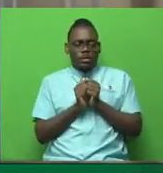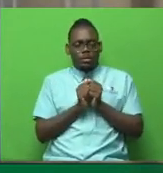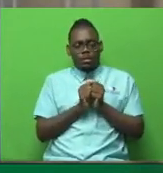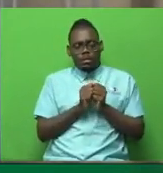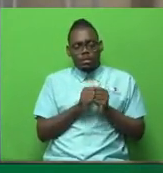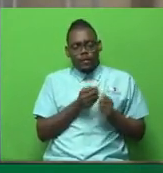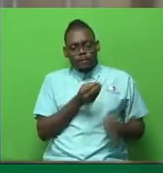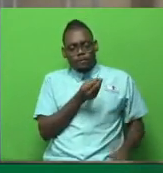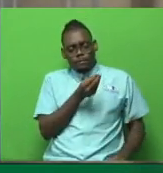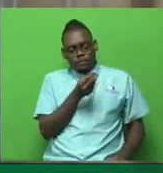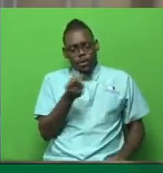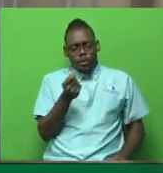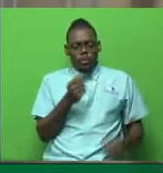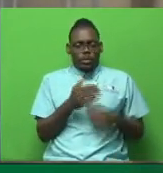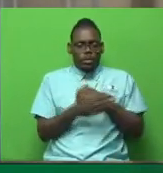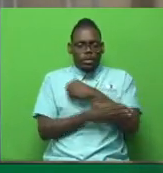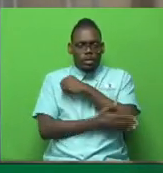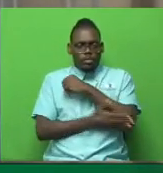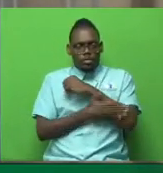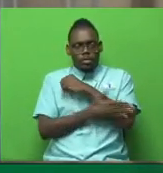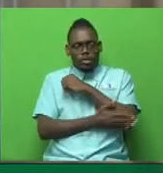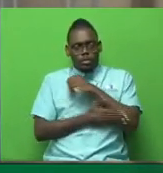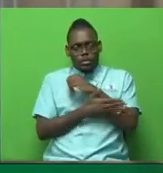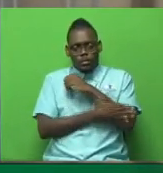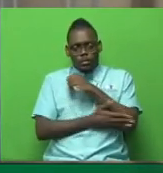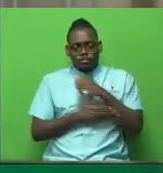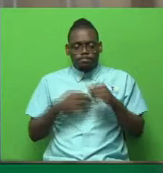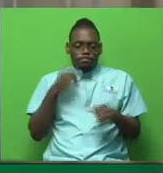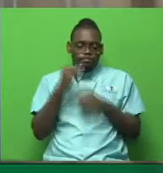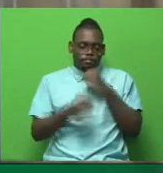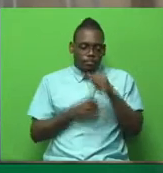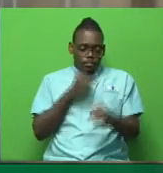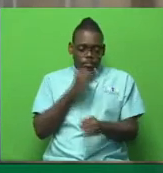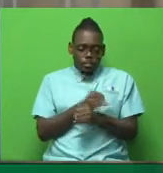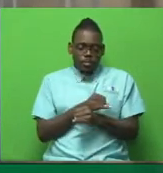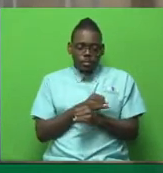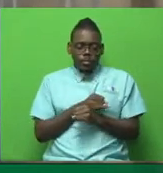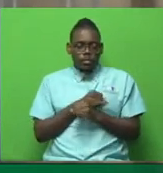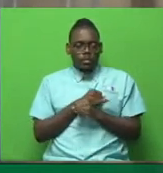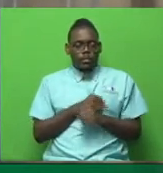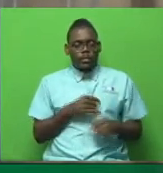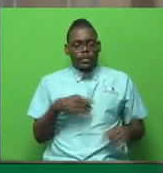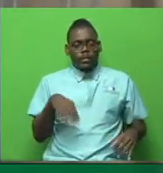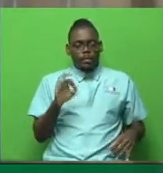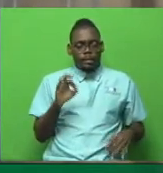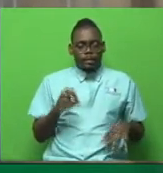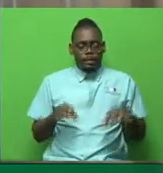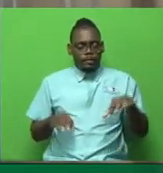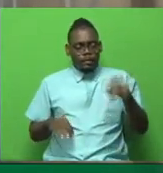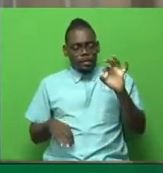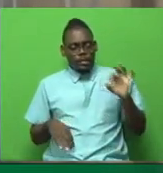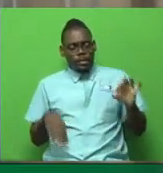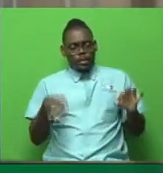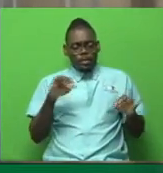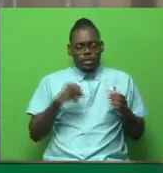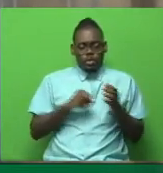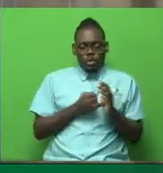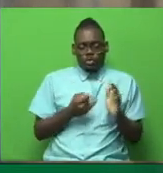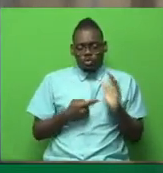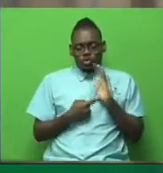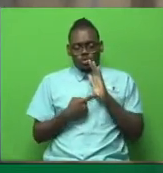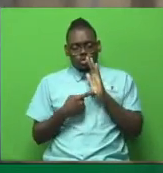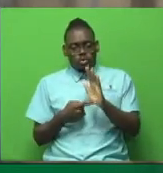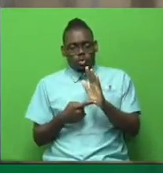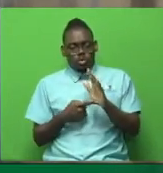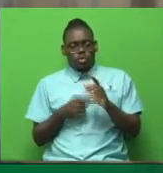that he wants to sell just so that it could dream that Trinidad and Tobago is better off today because the pnm and government